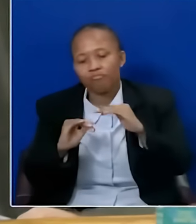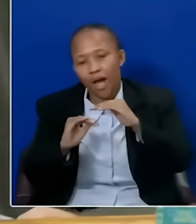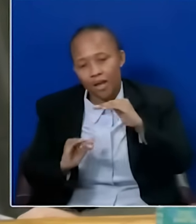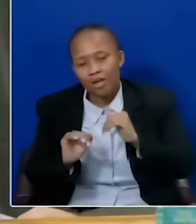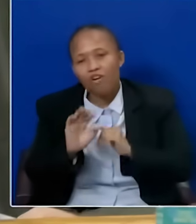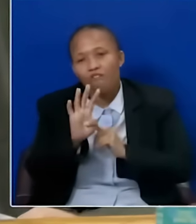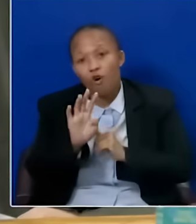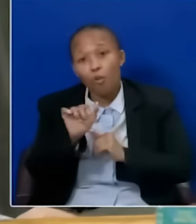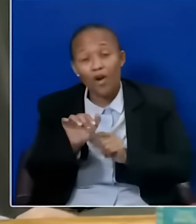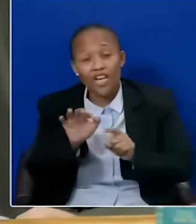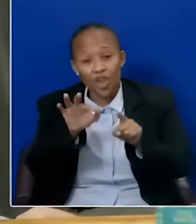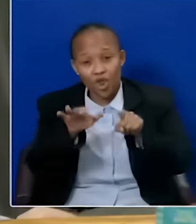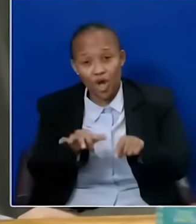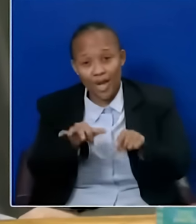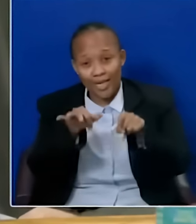to